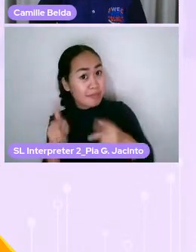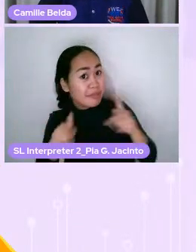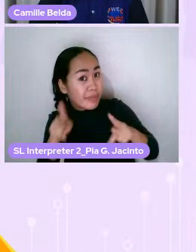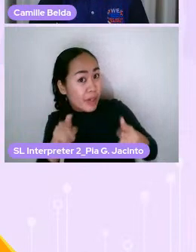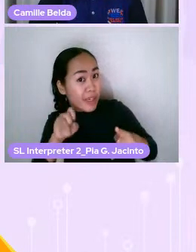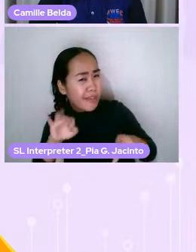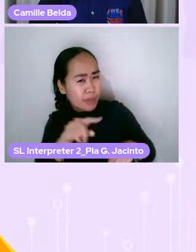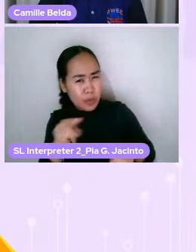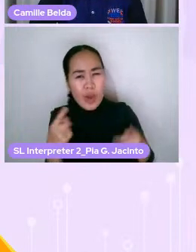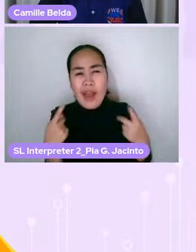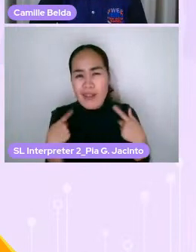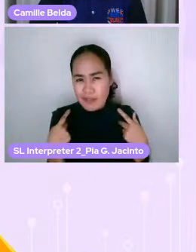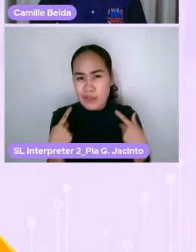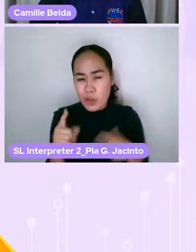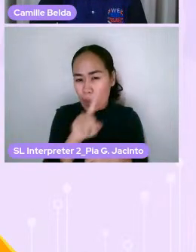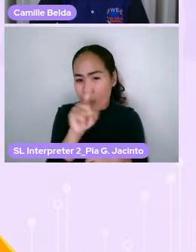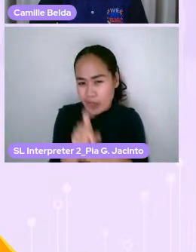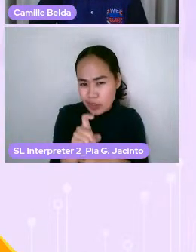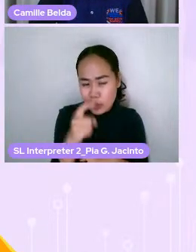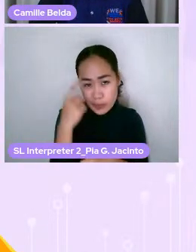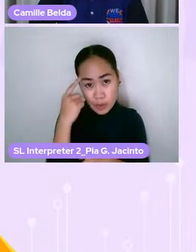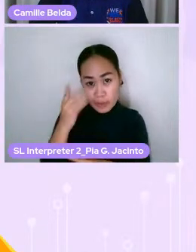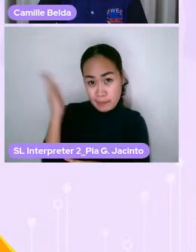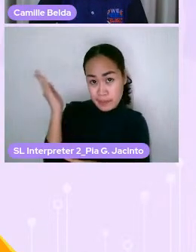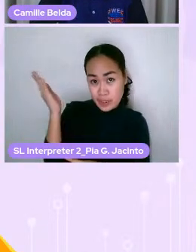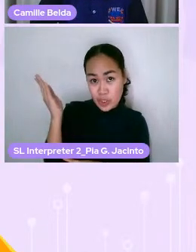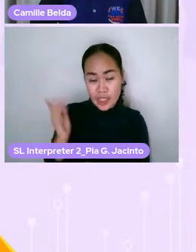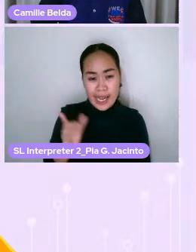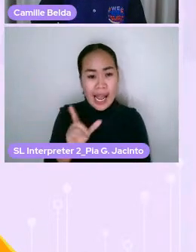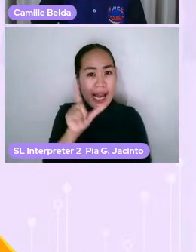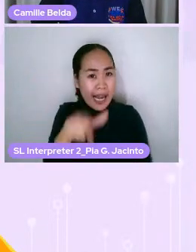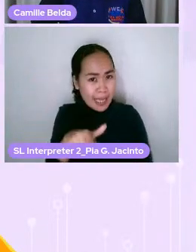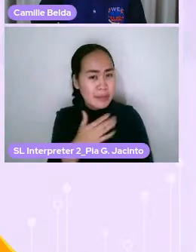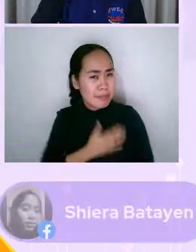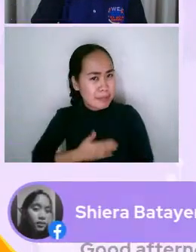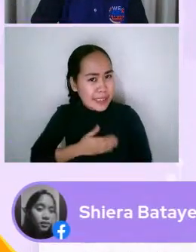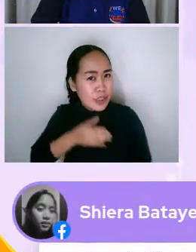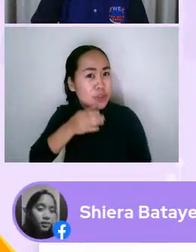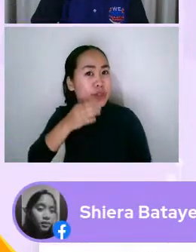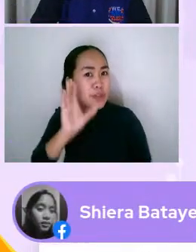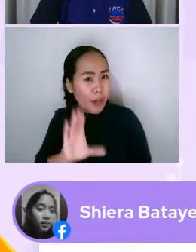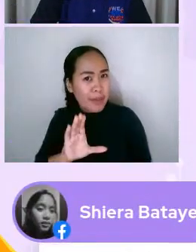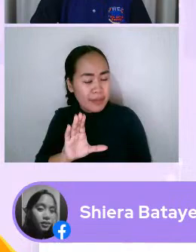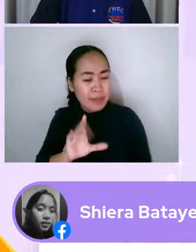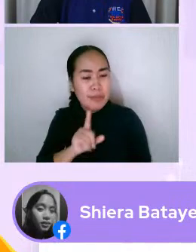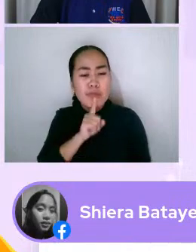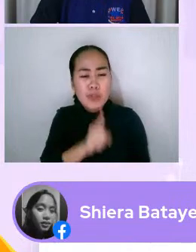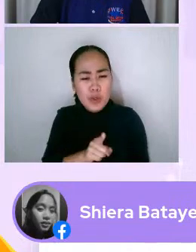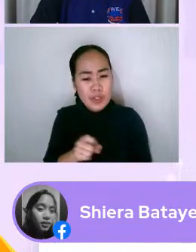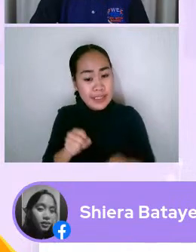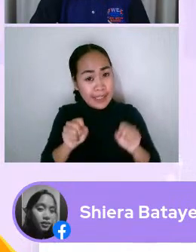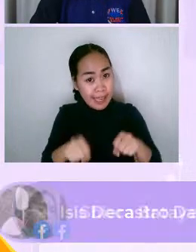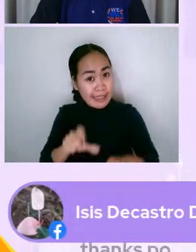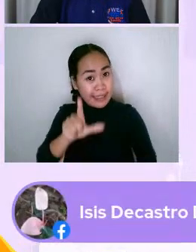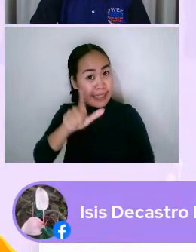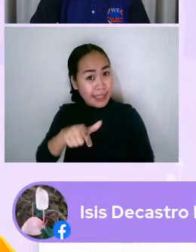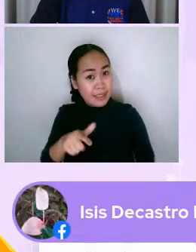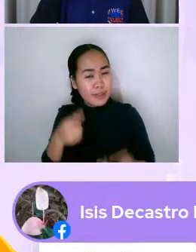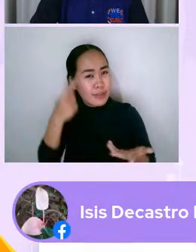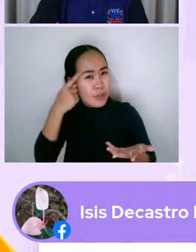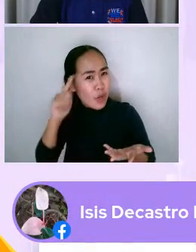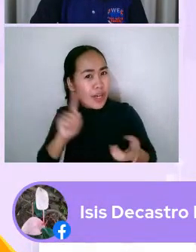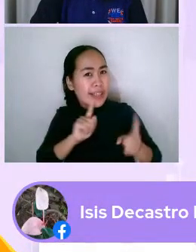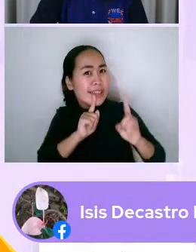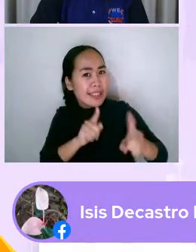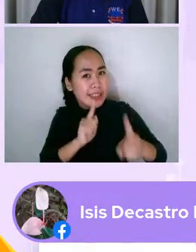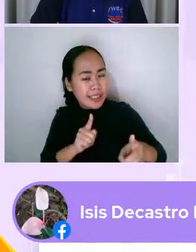have questions for our speakers, ilagay po lamang natin ito sa ating comment section so that we can address it and ask it